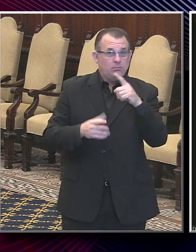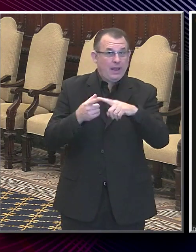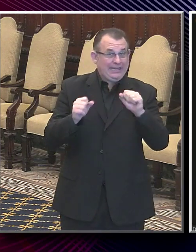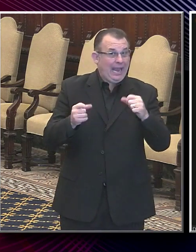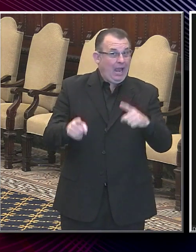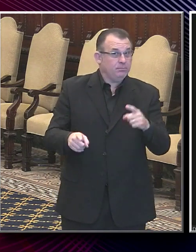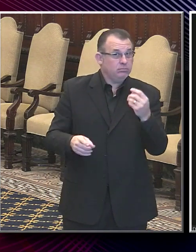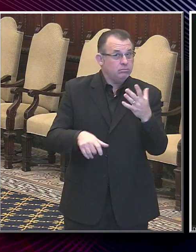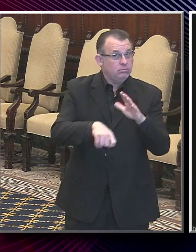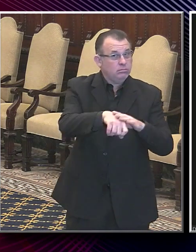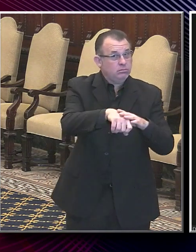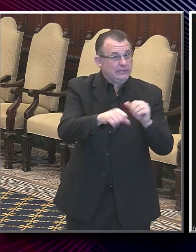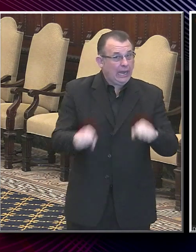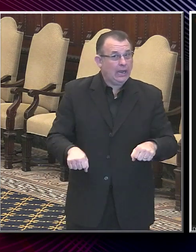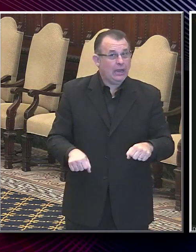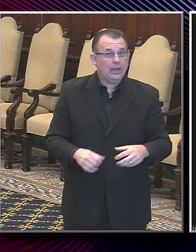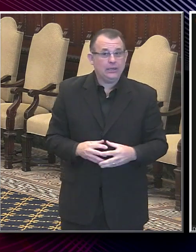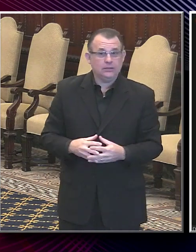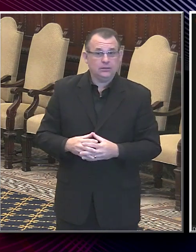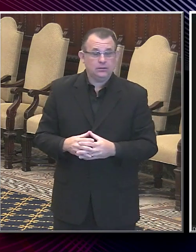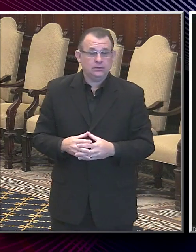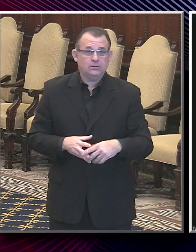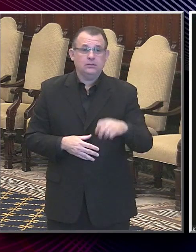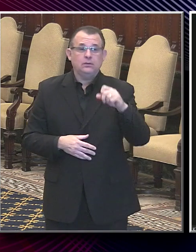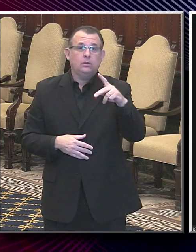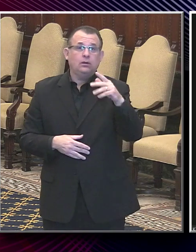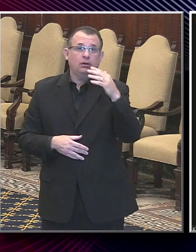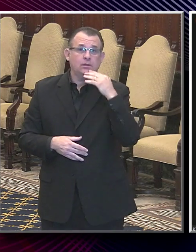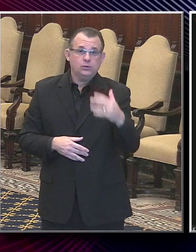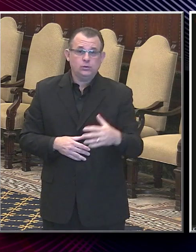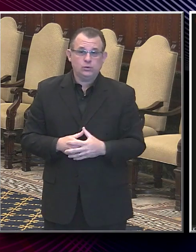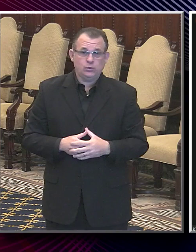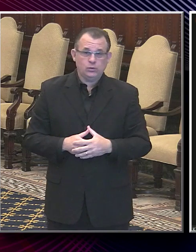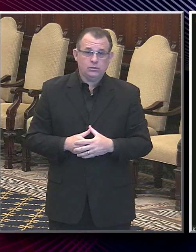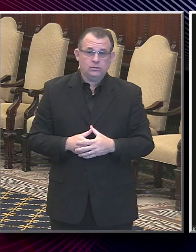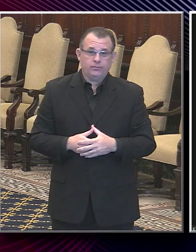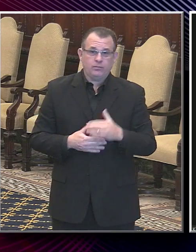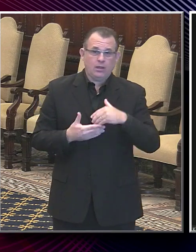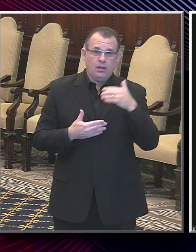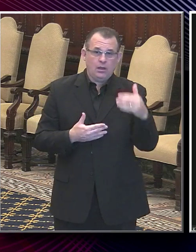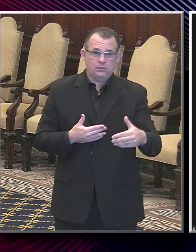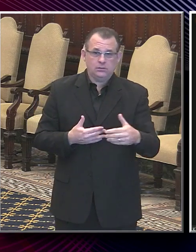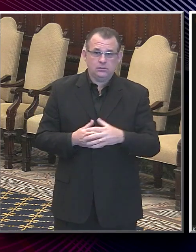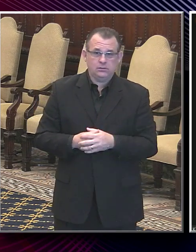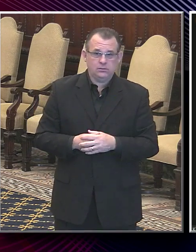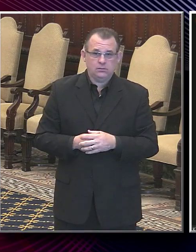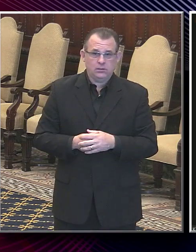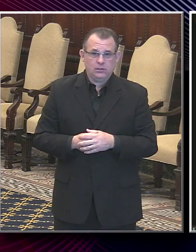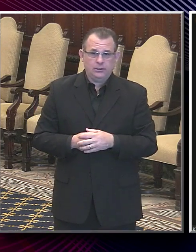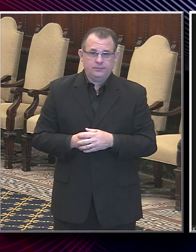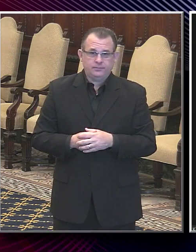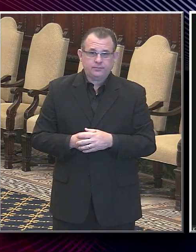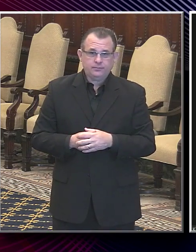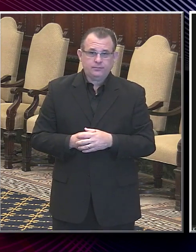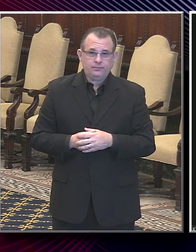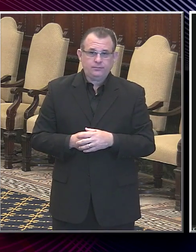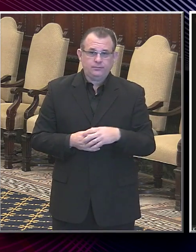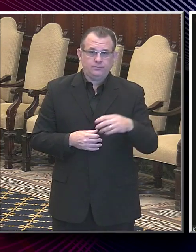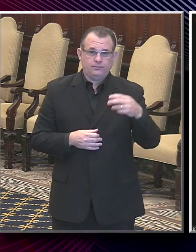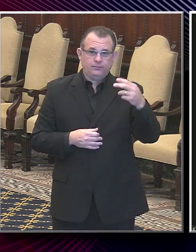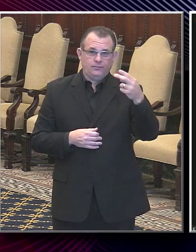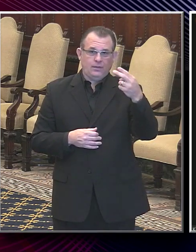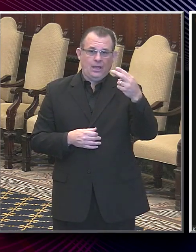Well, that's it for me. Okay. Thanks, Denise. We're going to go now to Howard Monroe with CBS